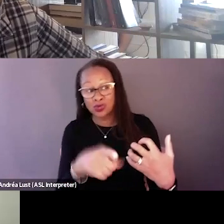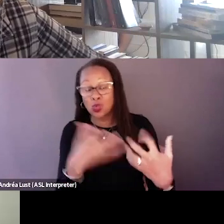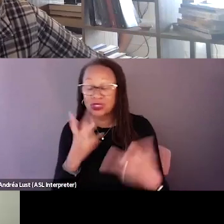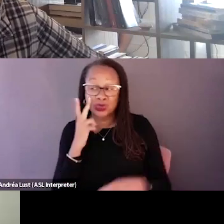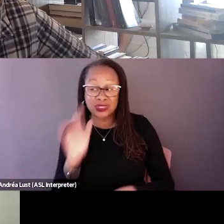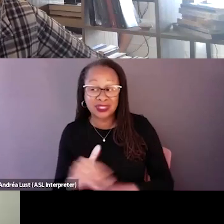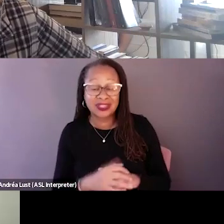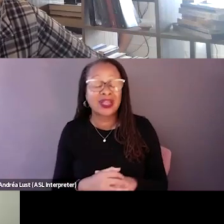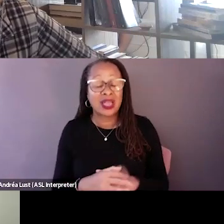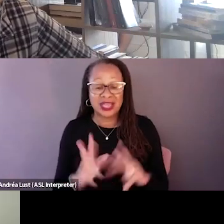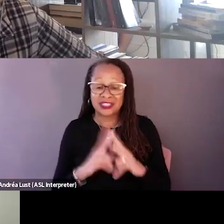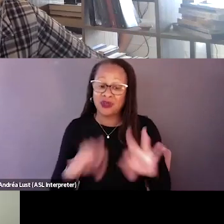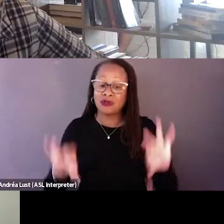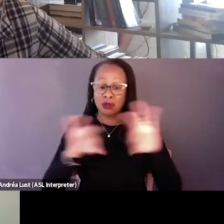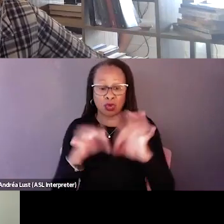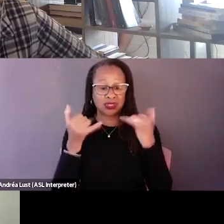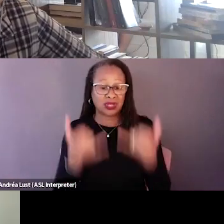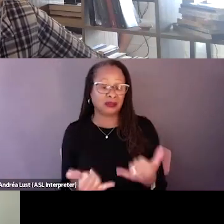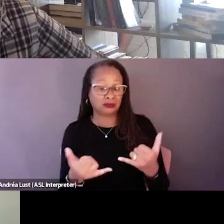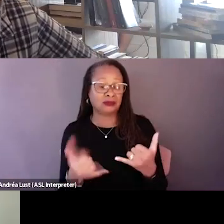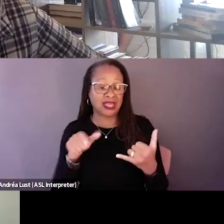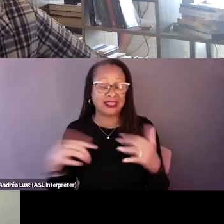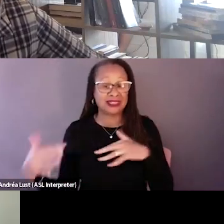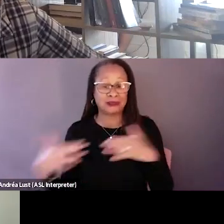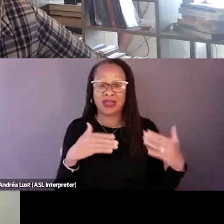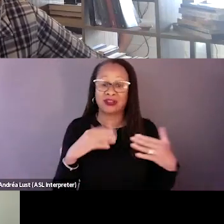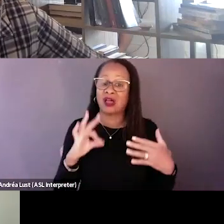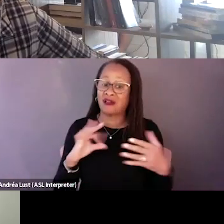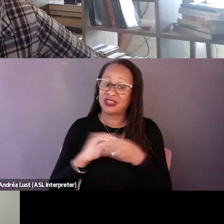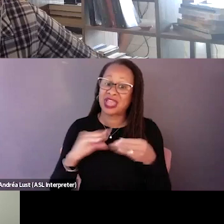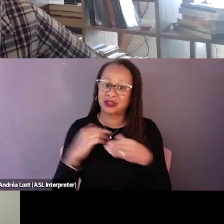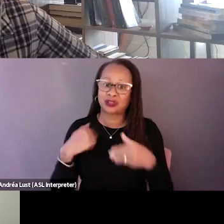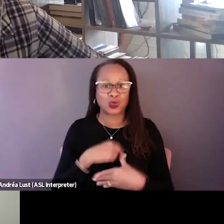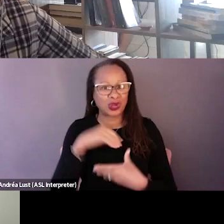it is very important right now in this battle of narratives that we are in